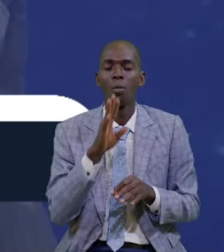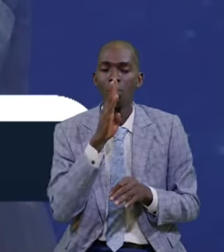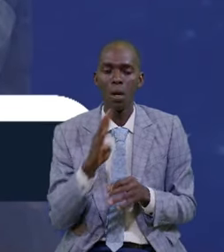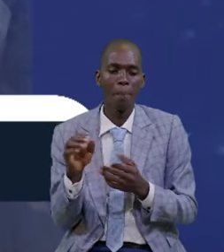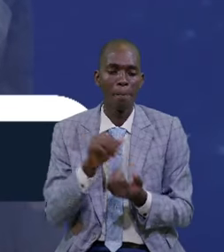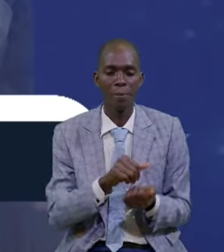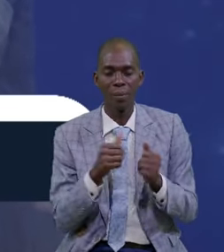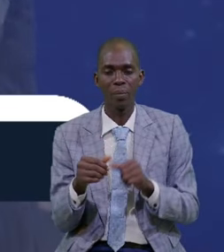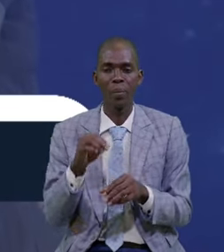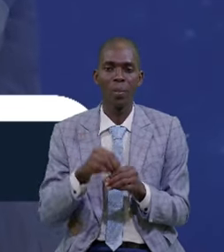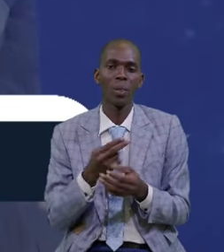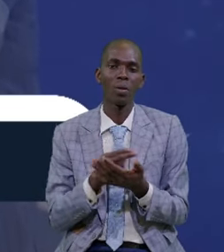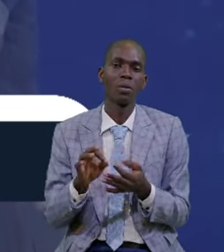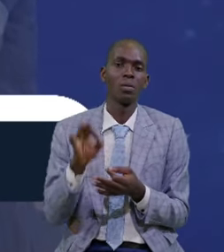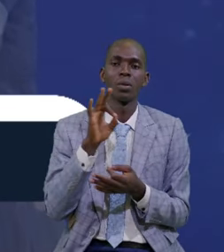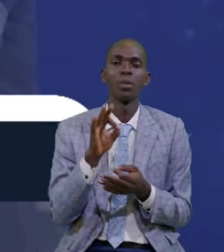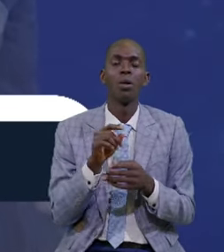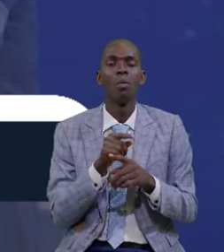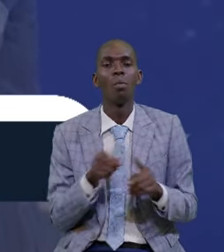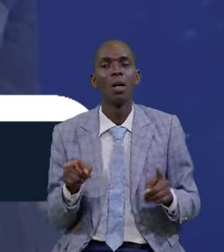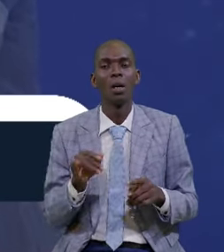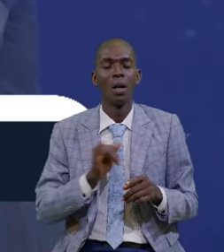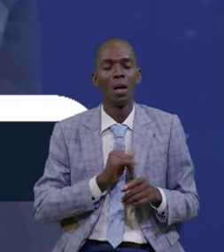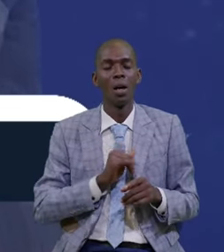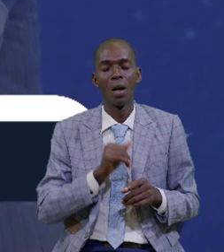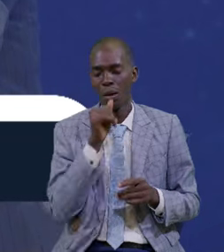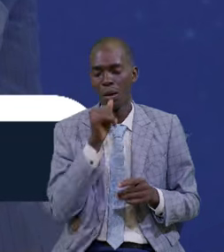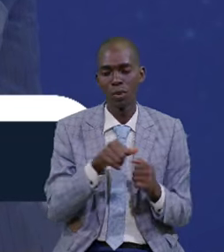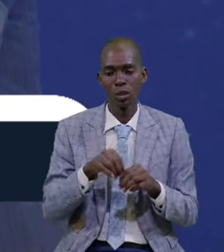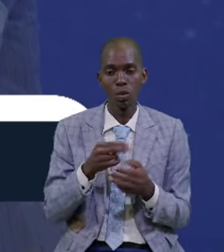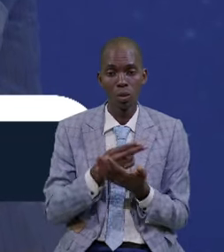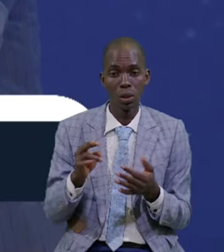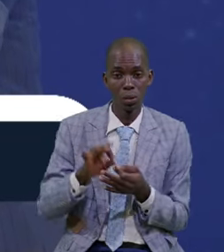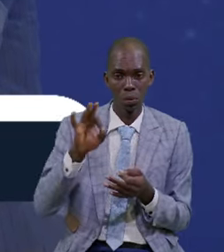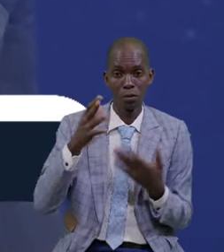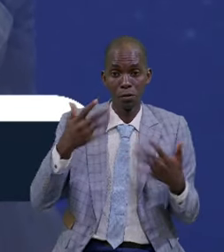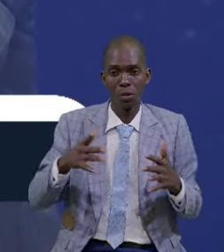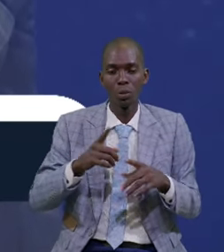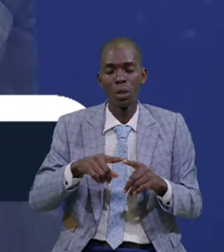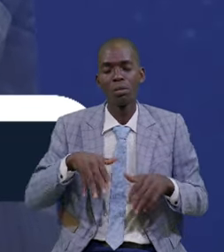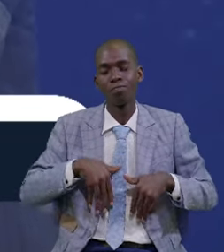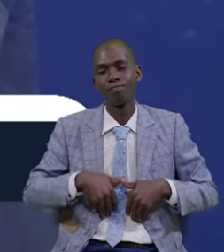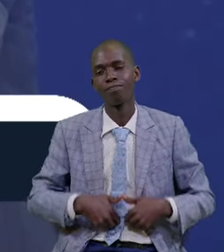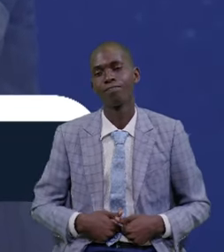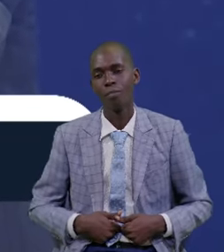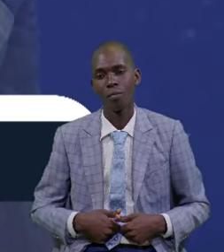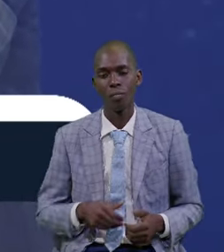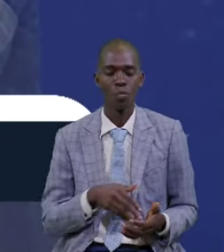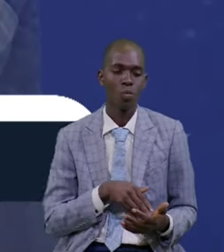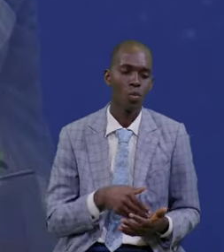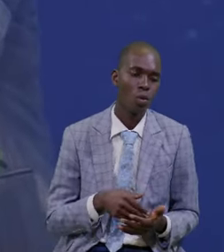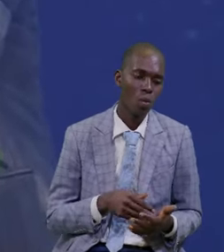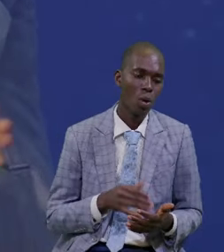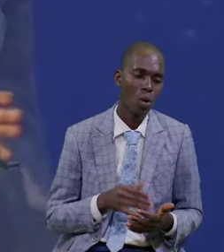I'm baptized in the Holy Ghost. I'm tired. I'm weary. I don't know the next thing I'm going to